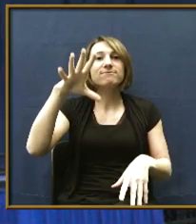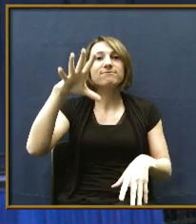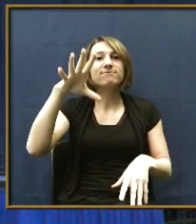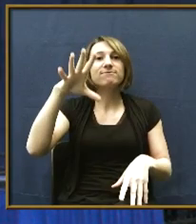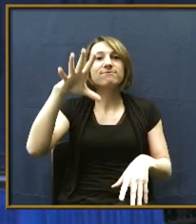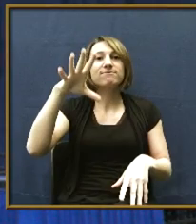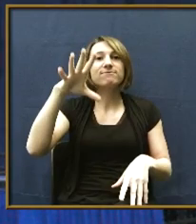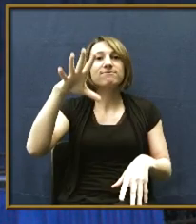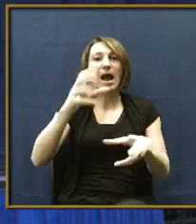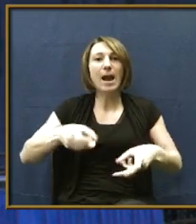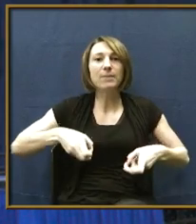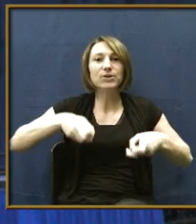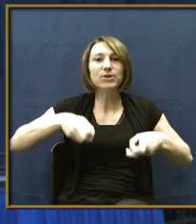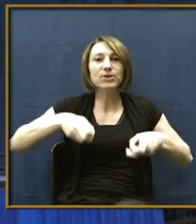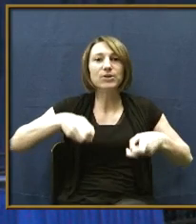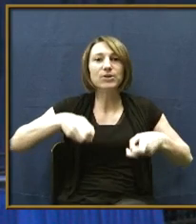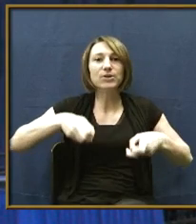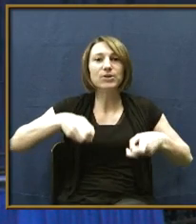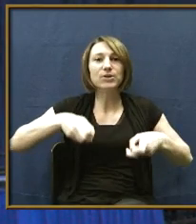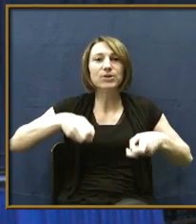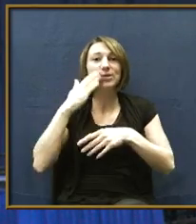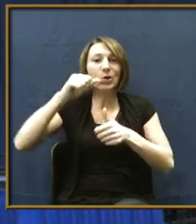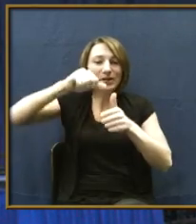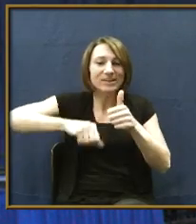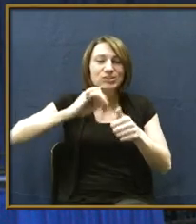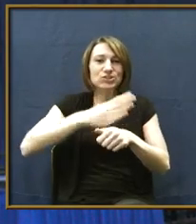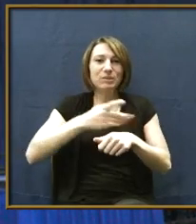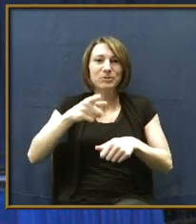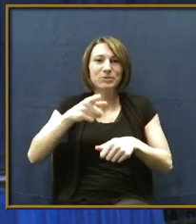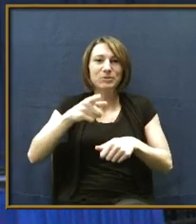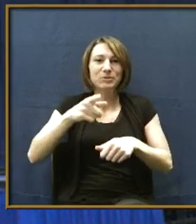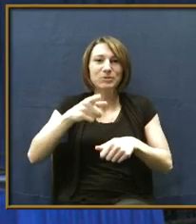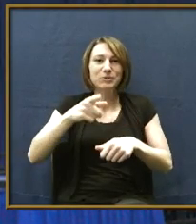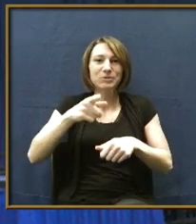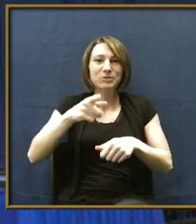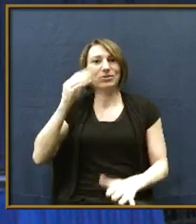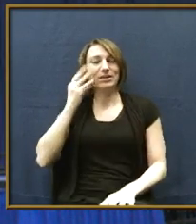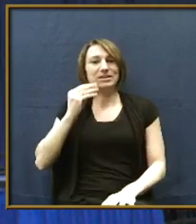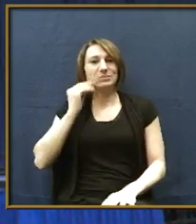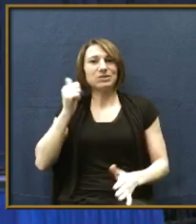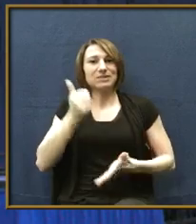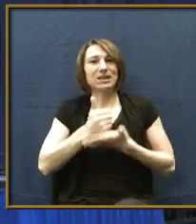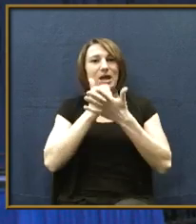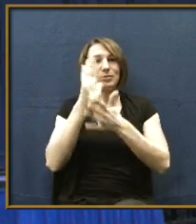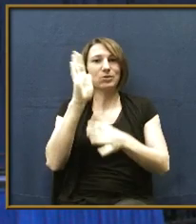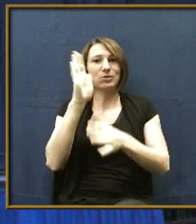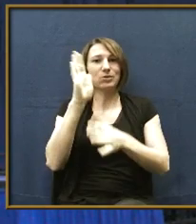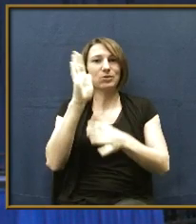job is a learning that will affect your future.